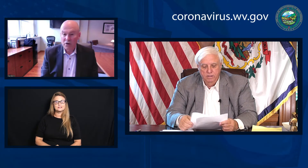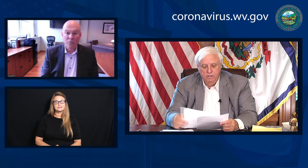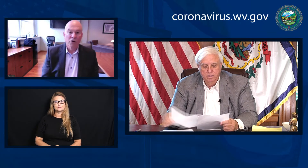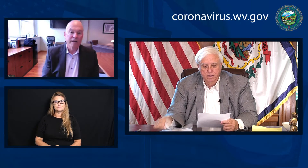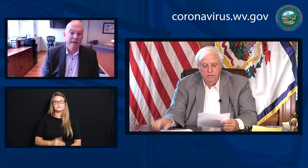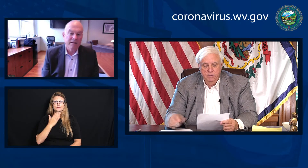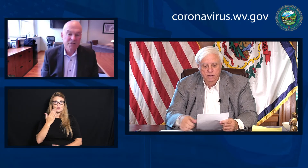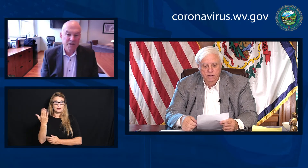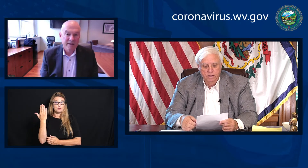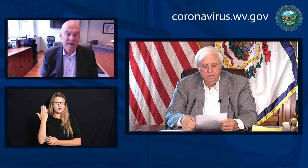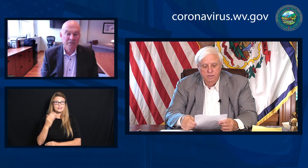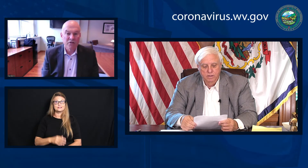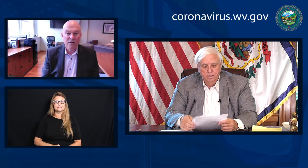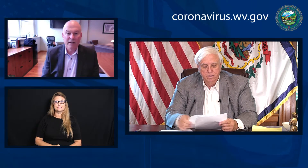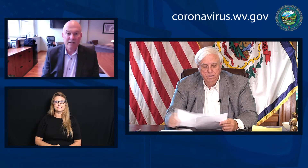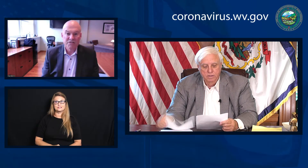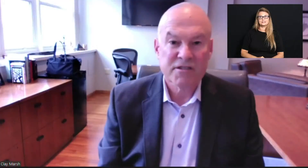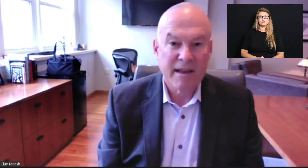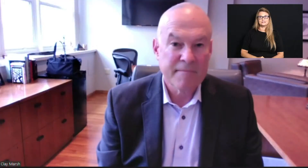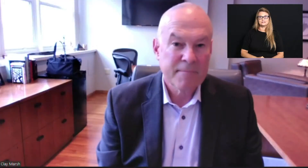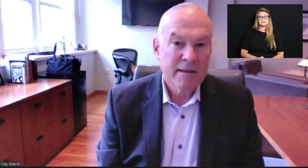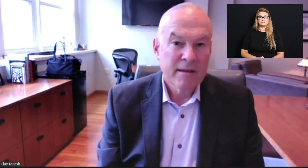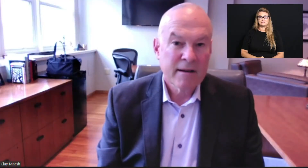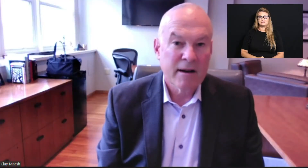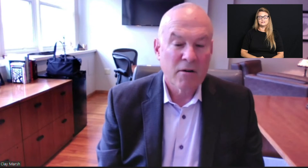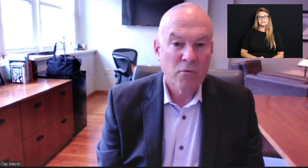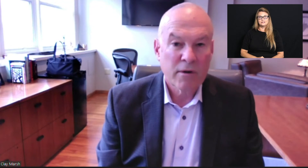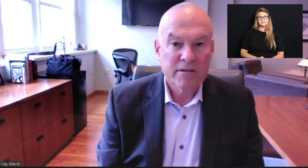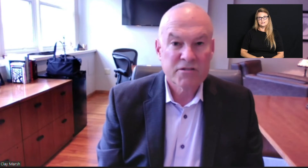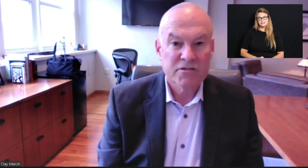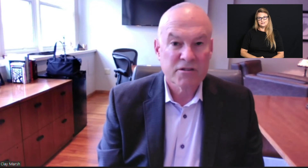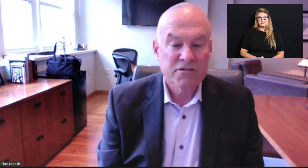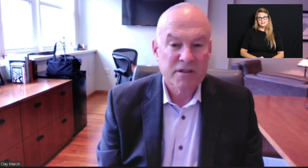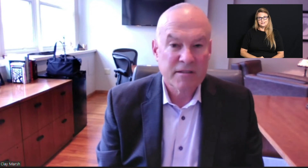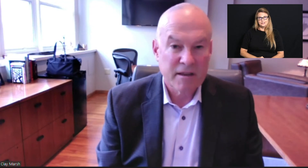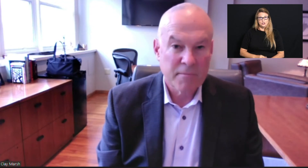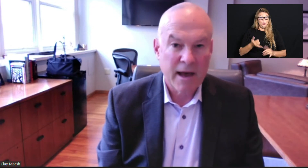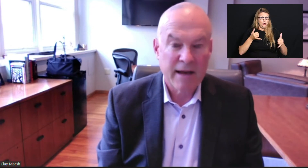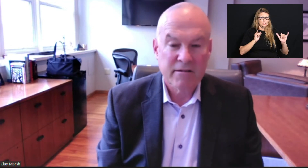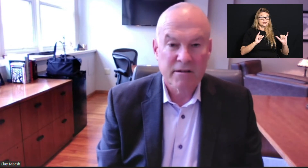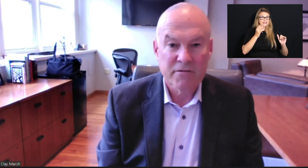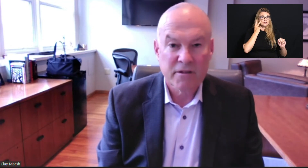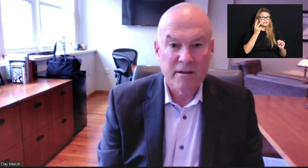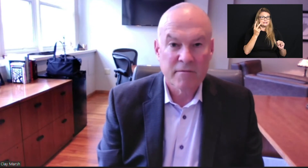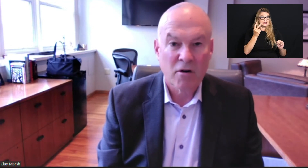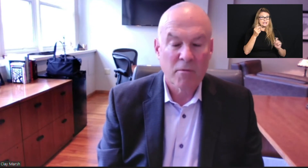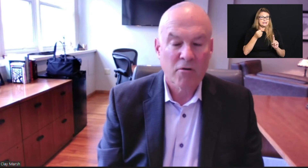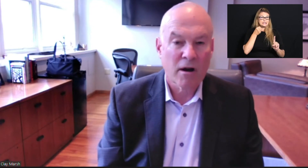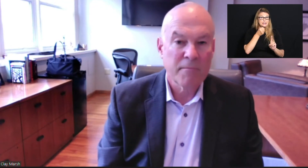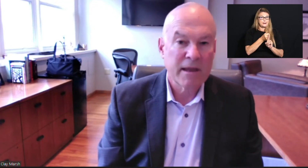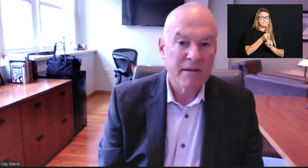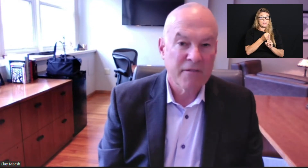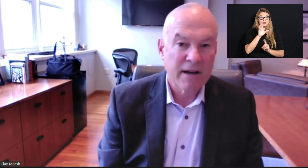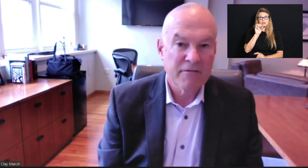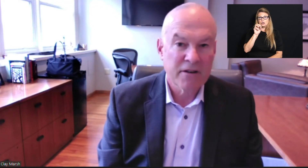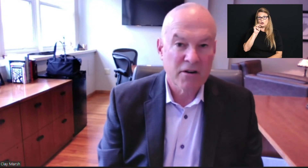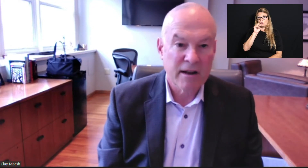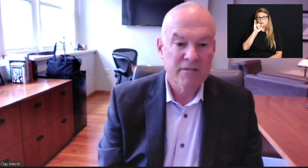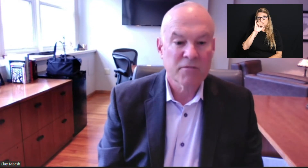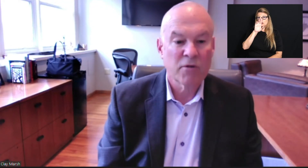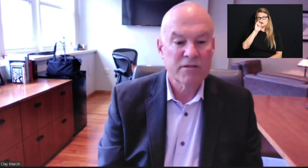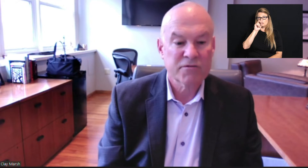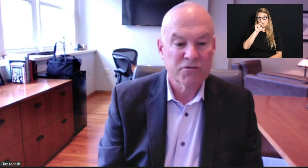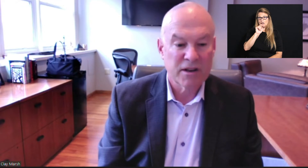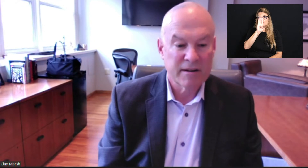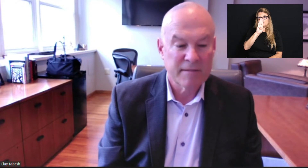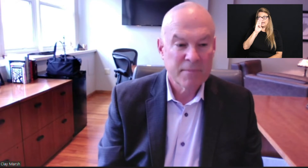Well, good morning. As the governor has said, we still see the impact of the Omicron BA.5 variant